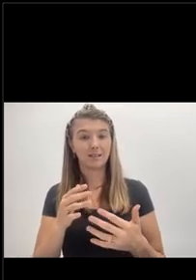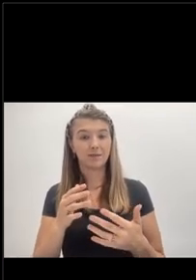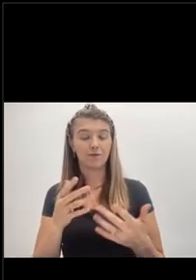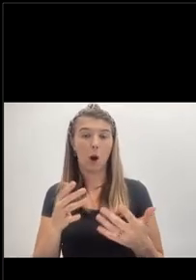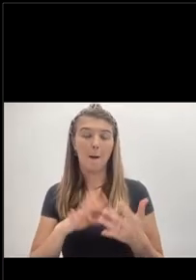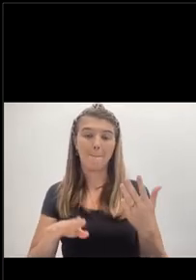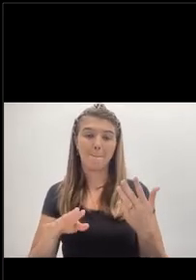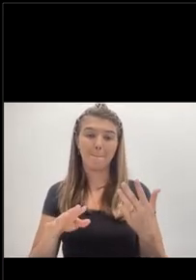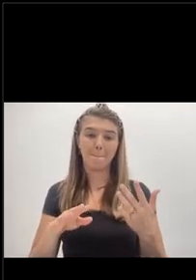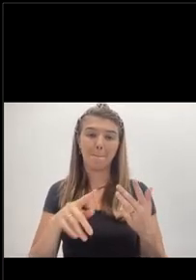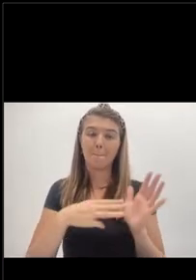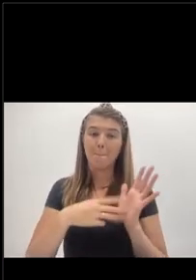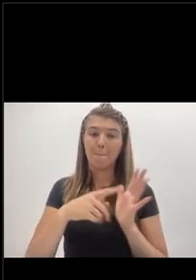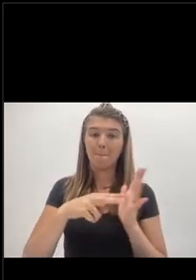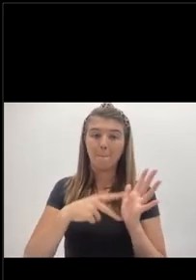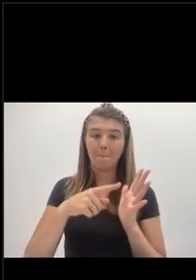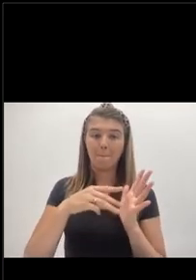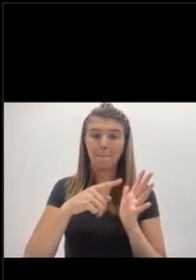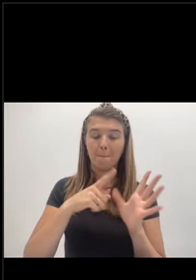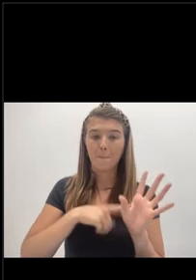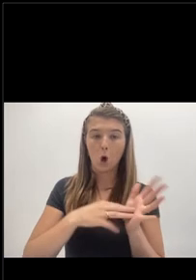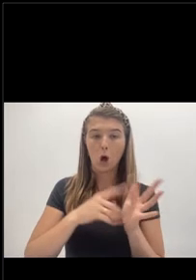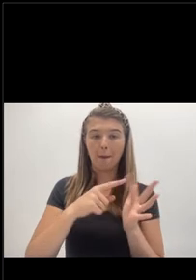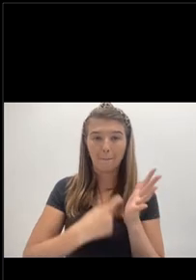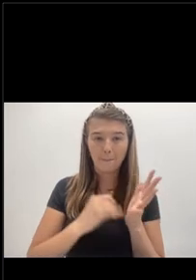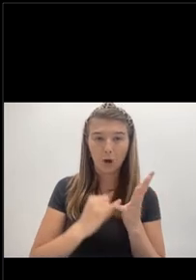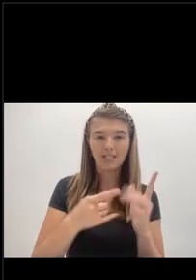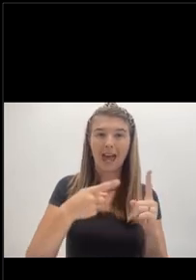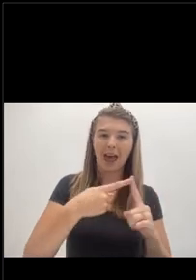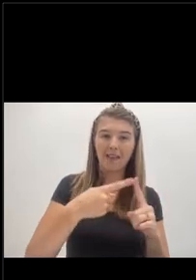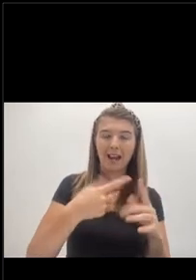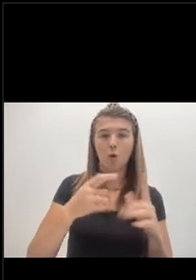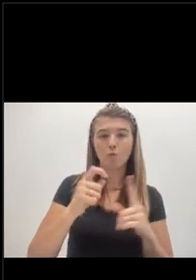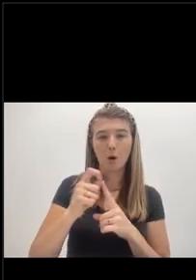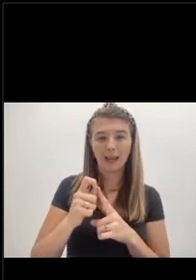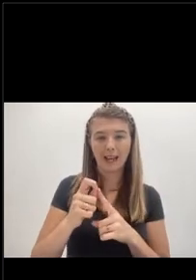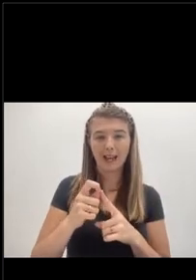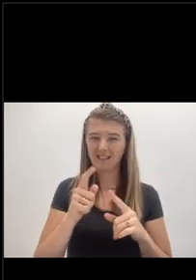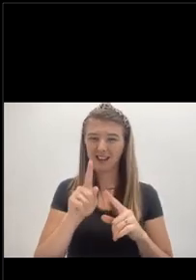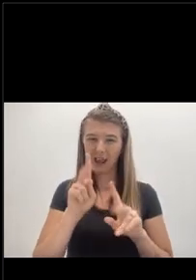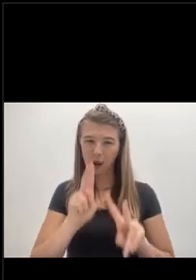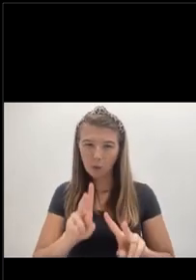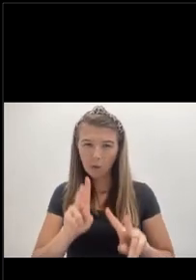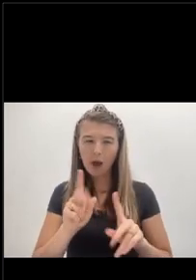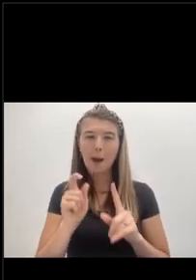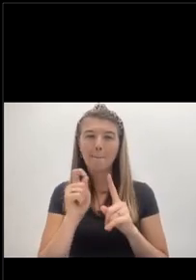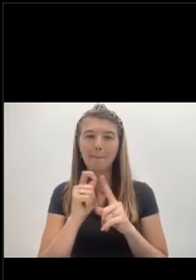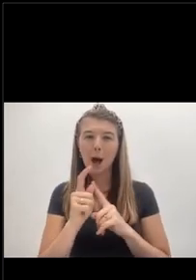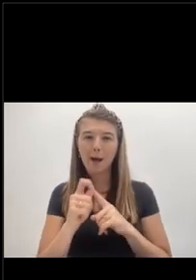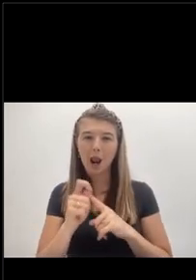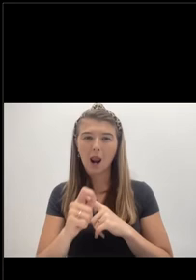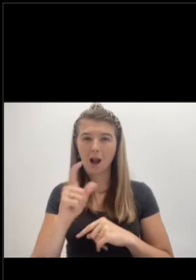the monomers ethylene and propylene that are shown here in the purplish colors, you could, for example, also think about